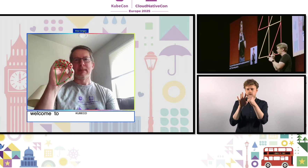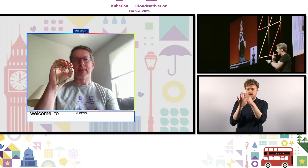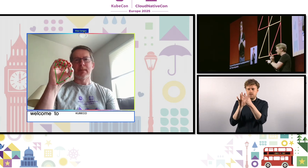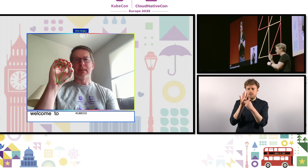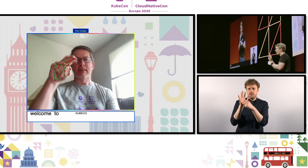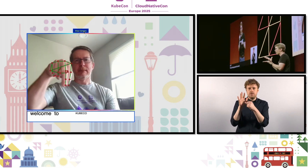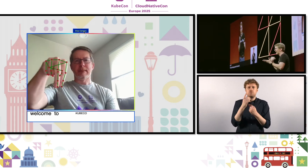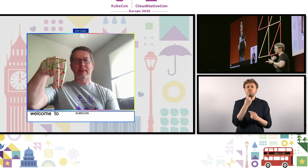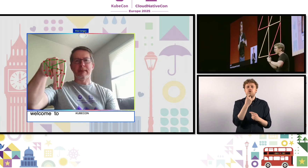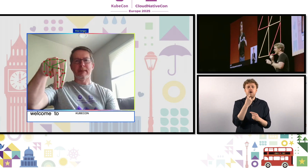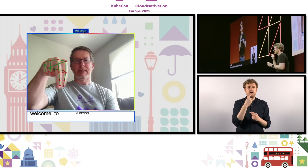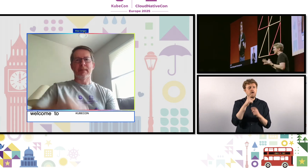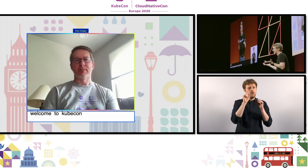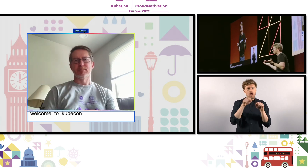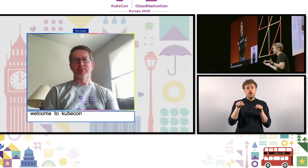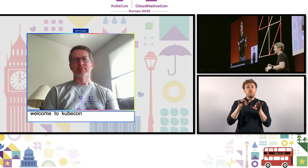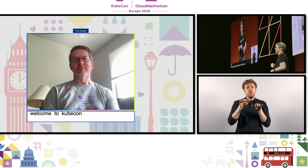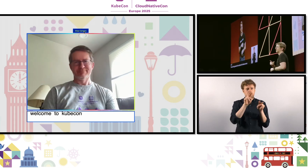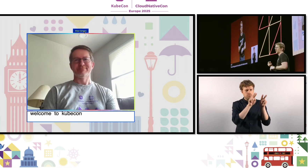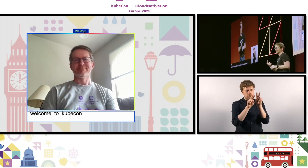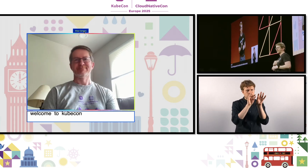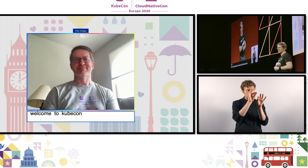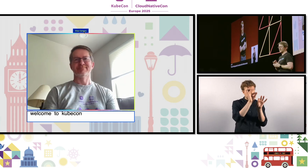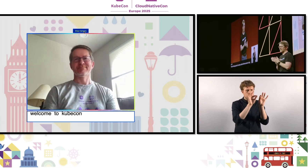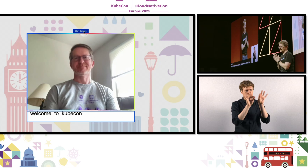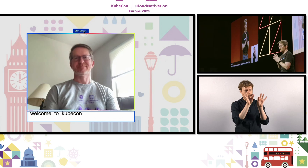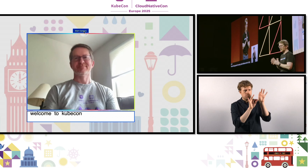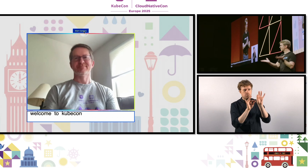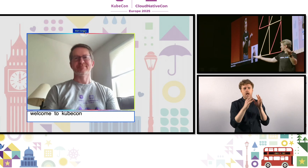the inference service is trying to figure out what I'm trying to say.